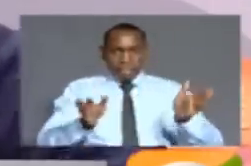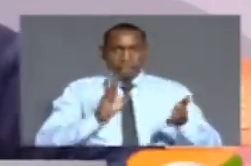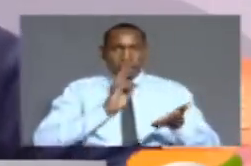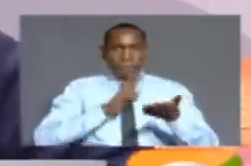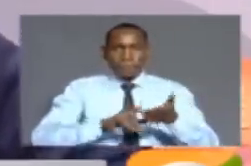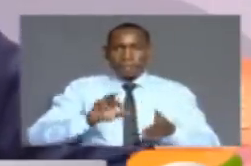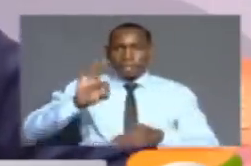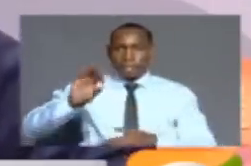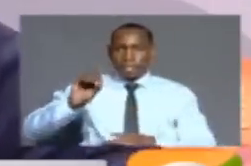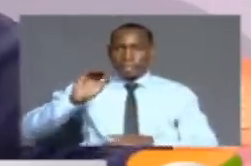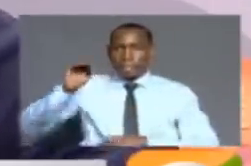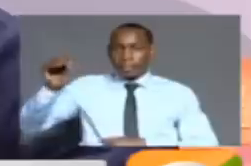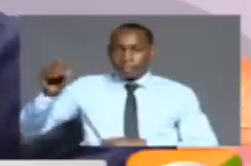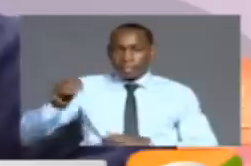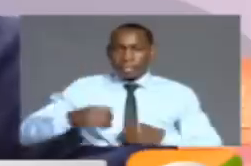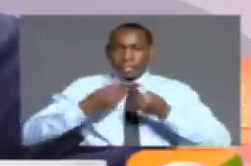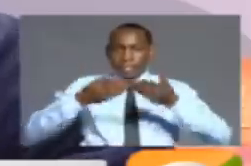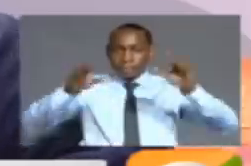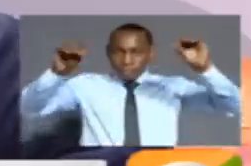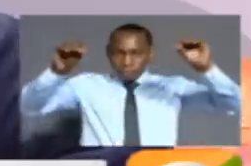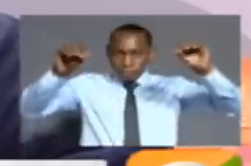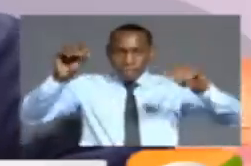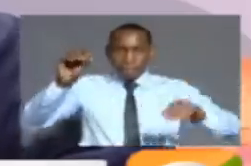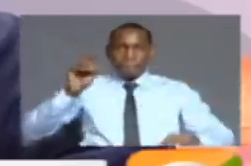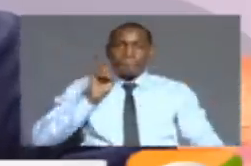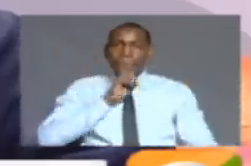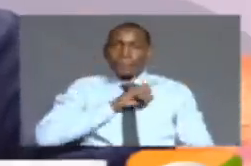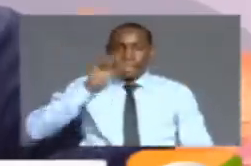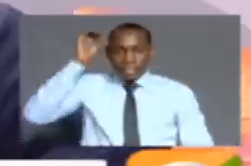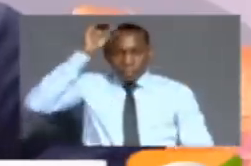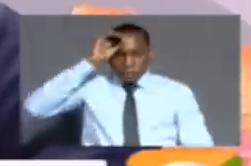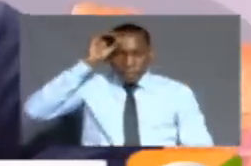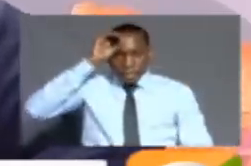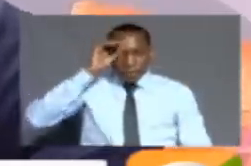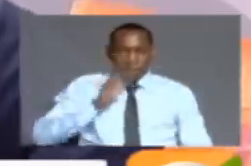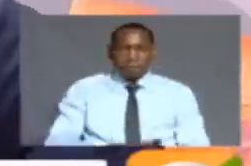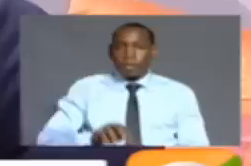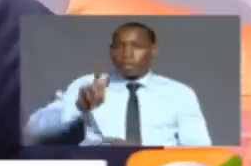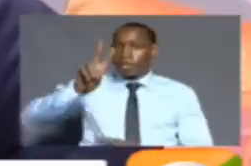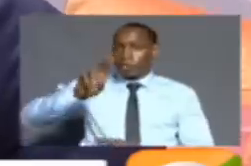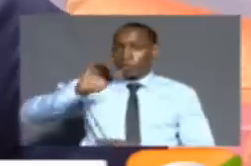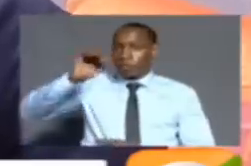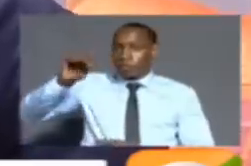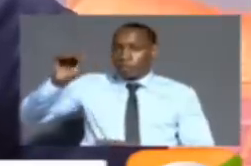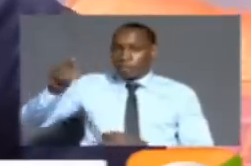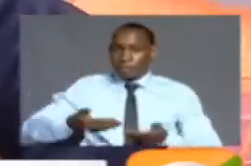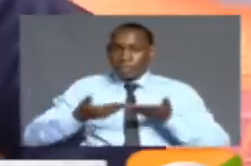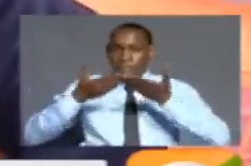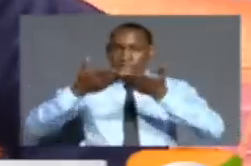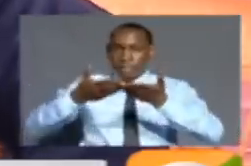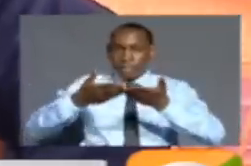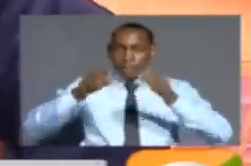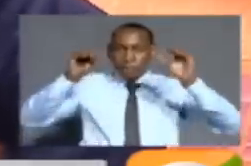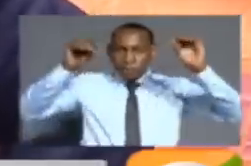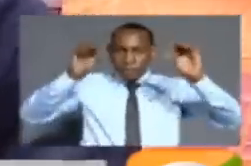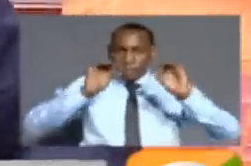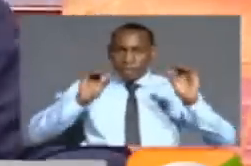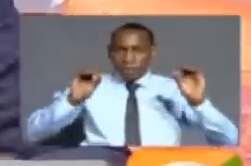counties were given a qualified opinion. Okay? Two counties were given an unqualified